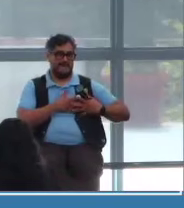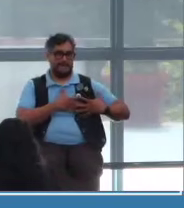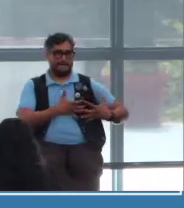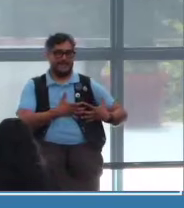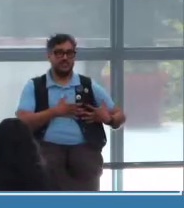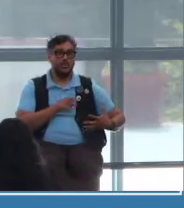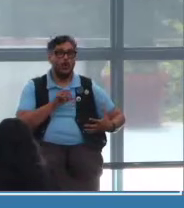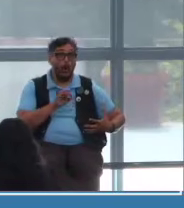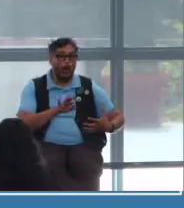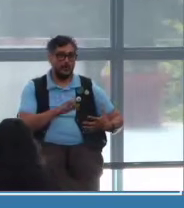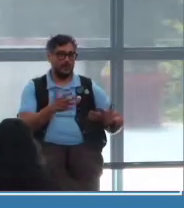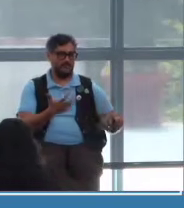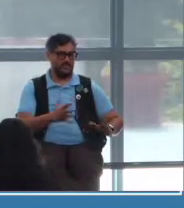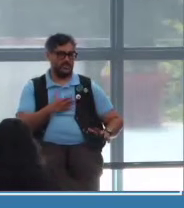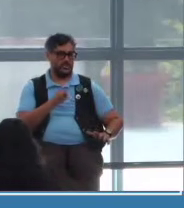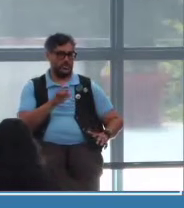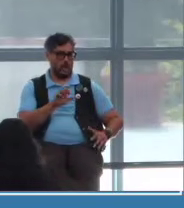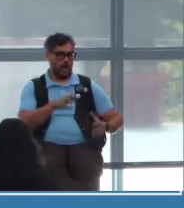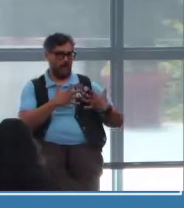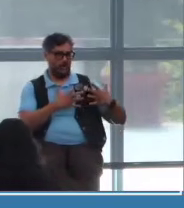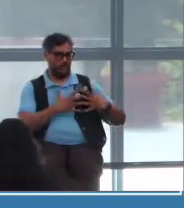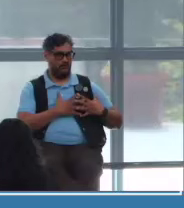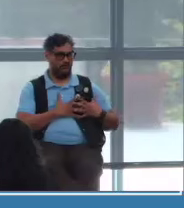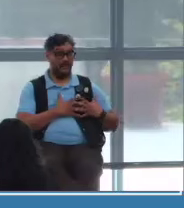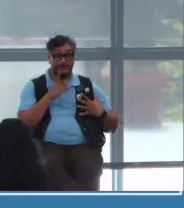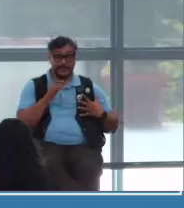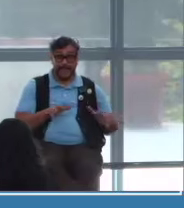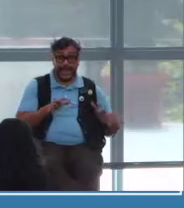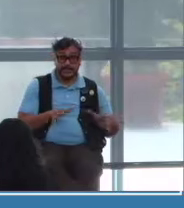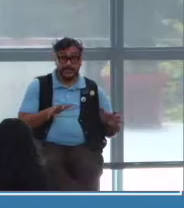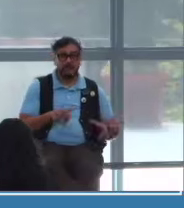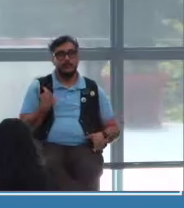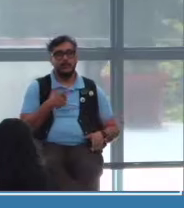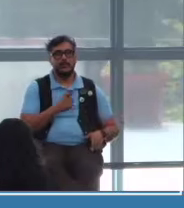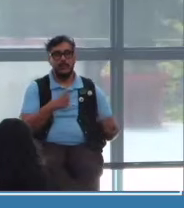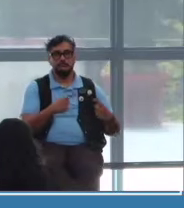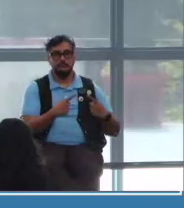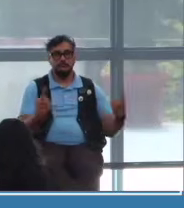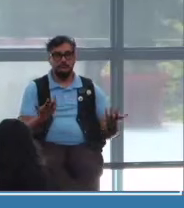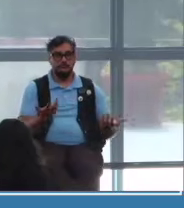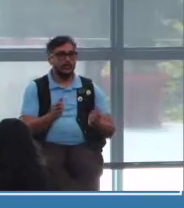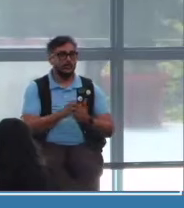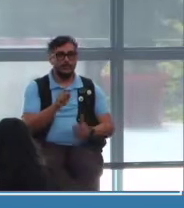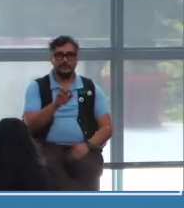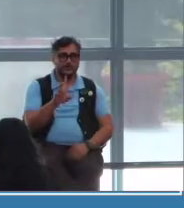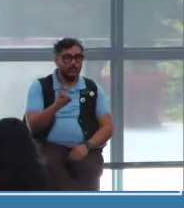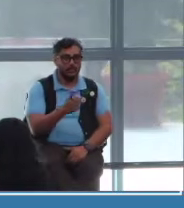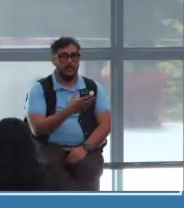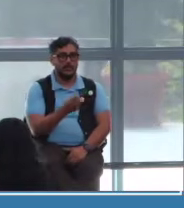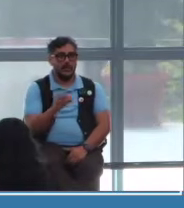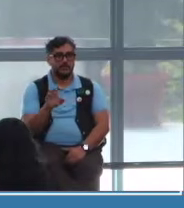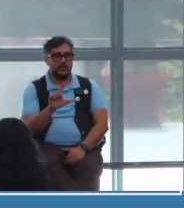it's scarred down. Because if it's active, then it's reversible with usually a combination of steroids and